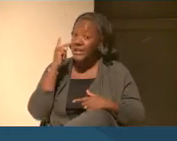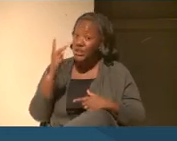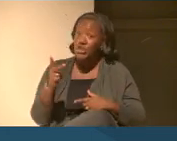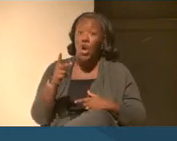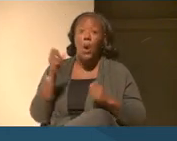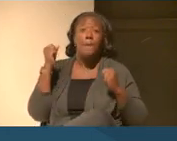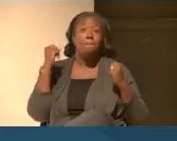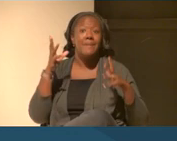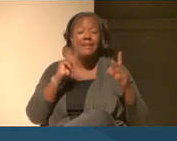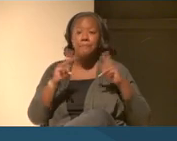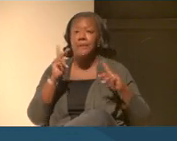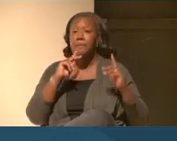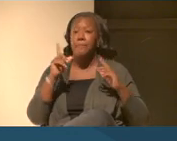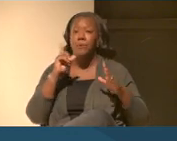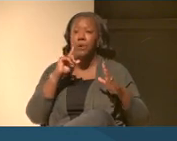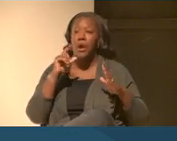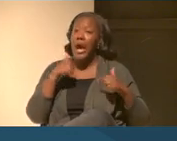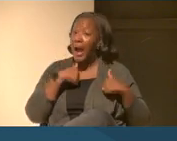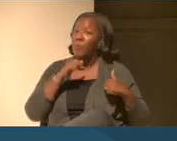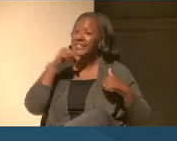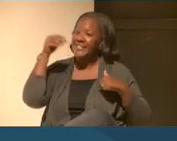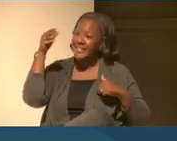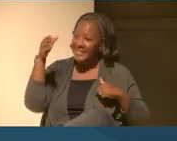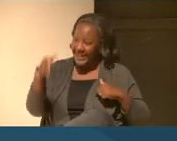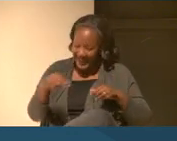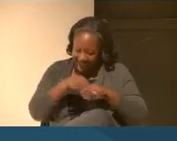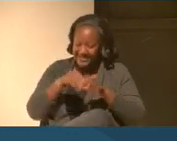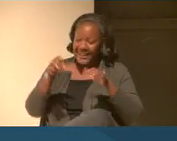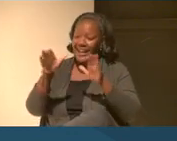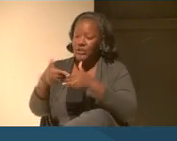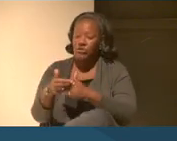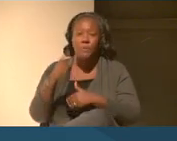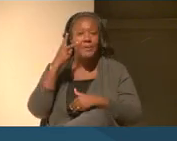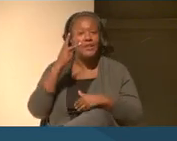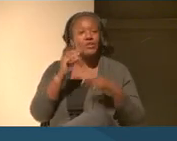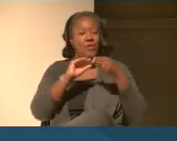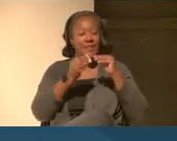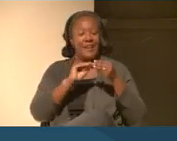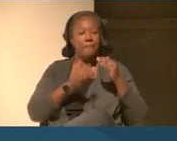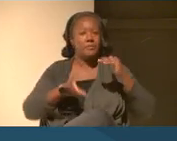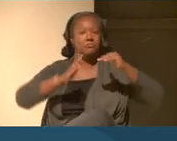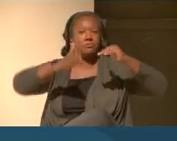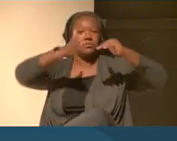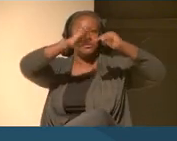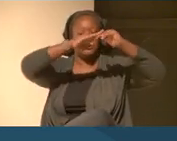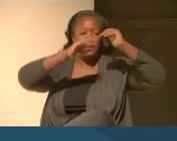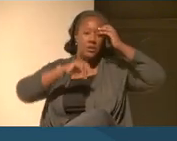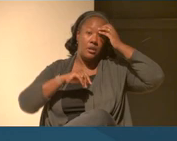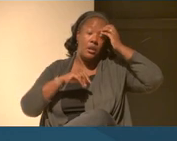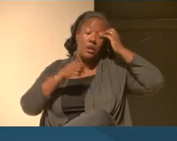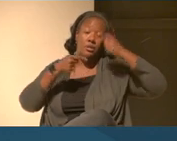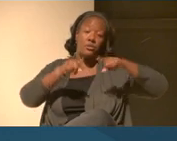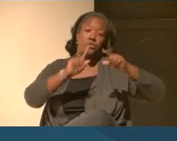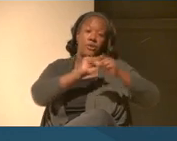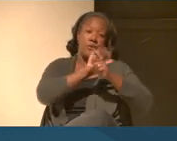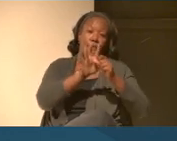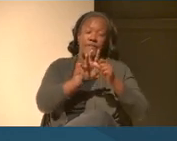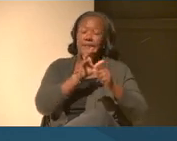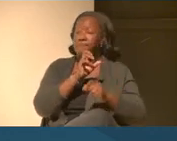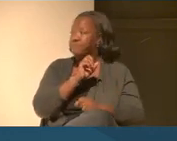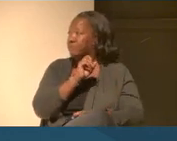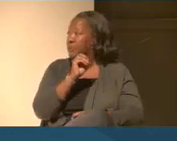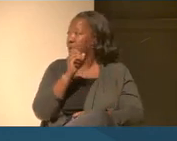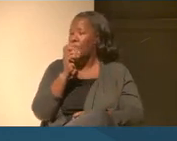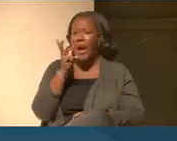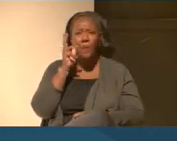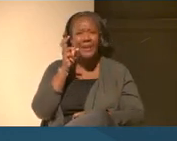I didn't actually go to those classrooms, but I saw the numbers like go up right directly after COVID. So I actually kind of